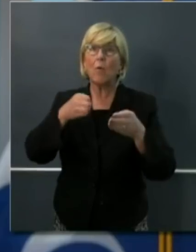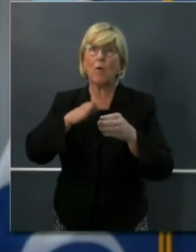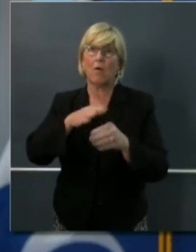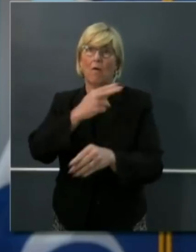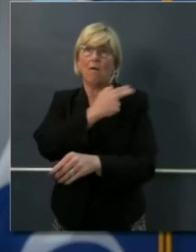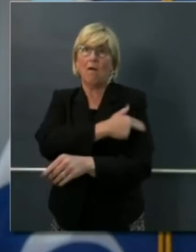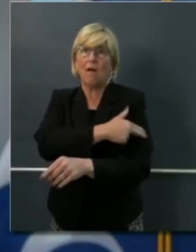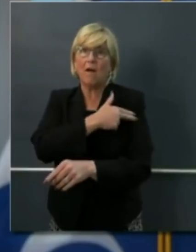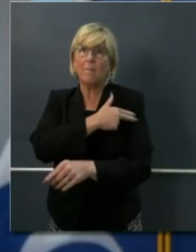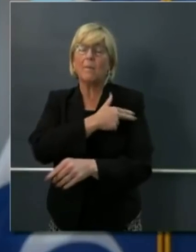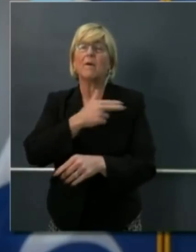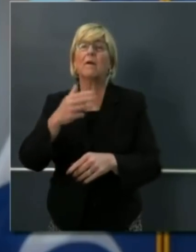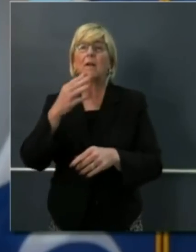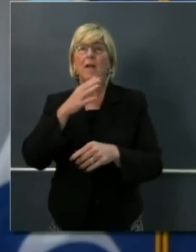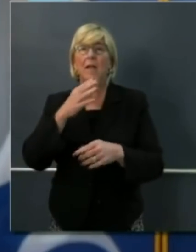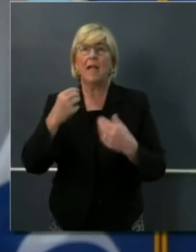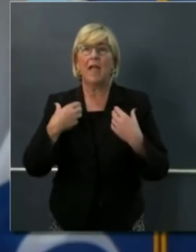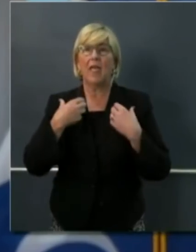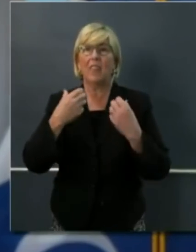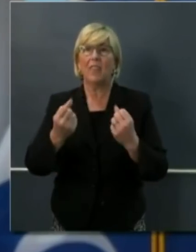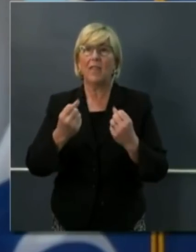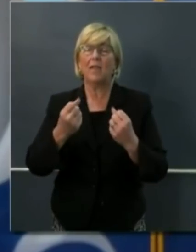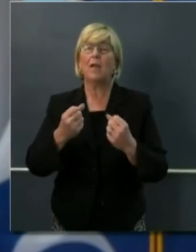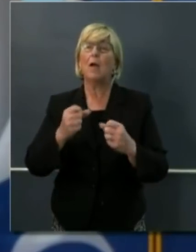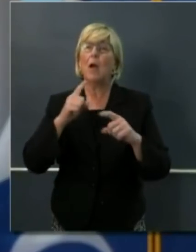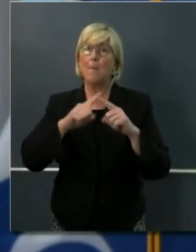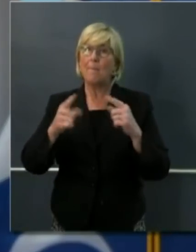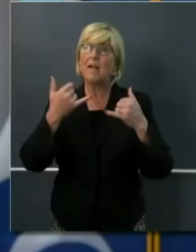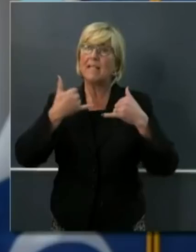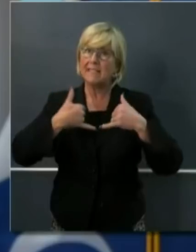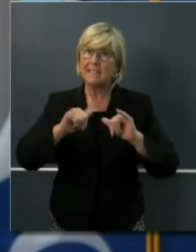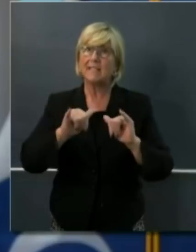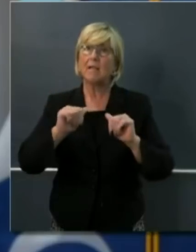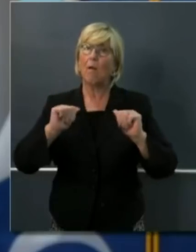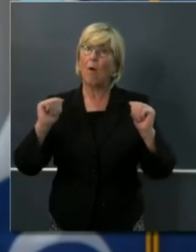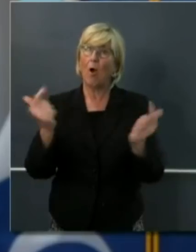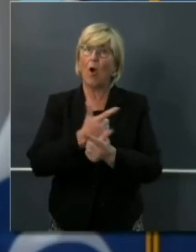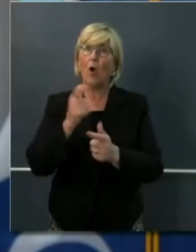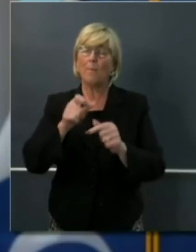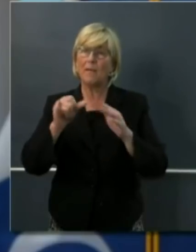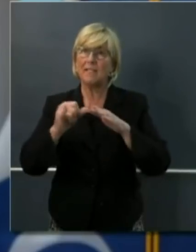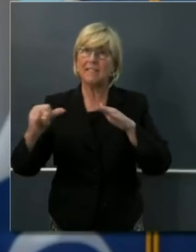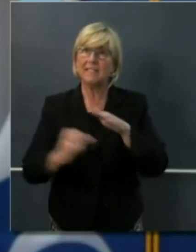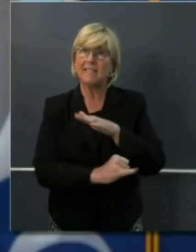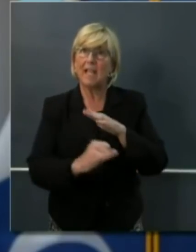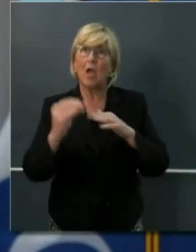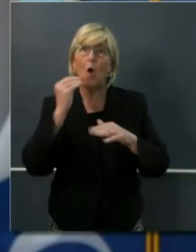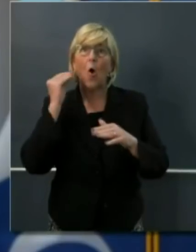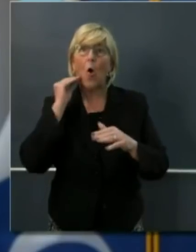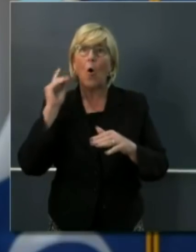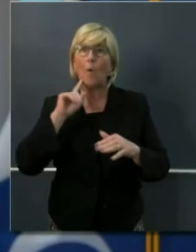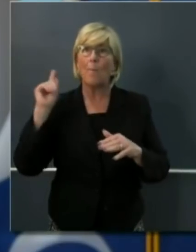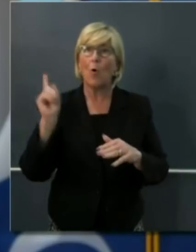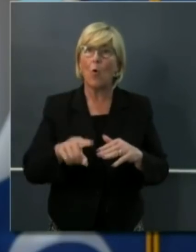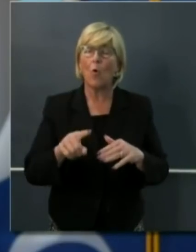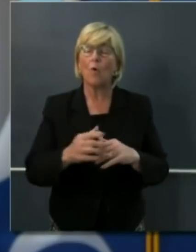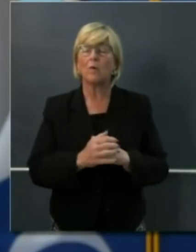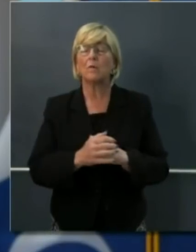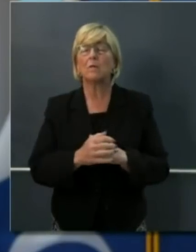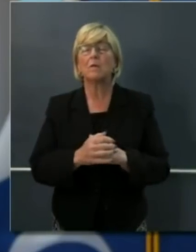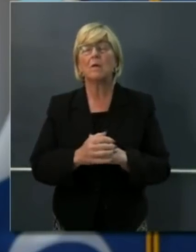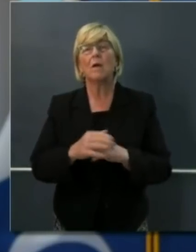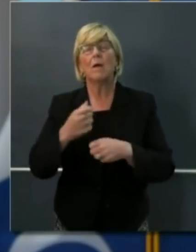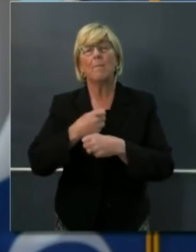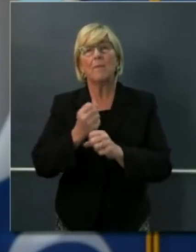to augment the stay-at-home order, but to do it with an eye on public health and making sure we secure